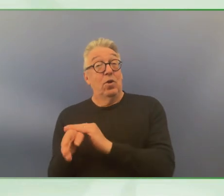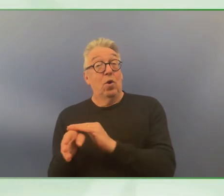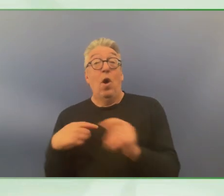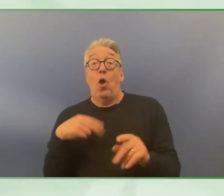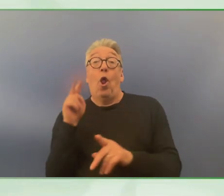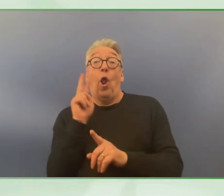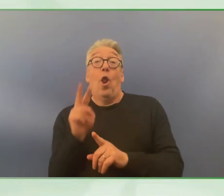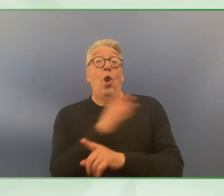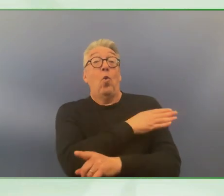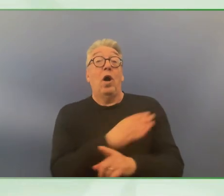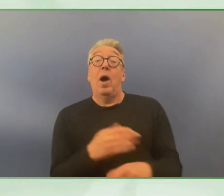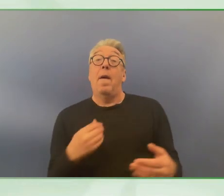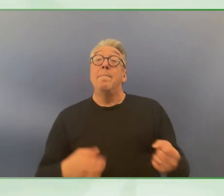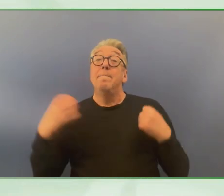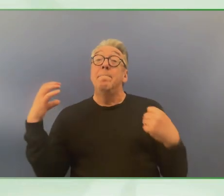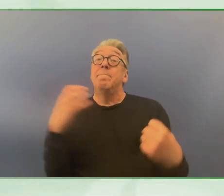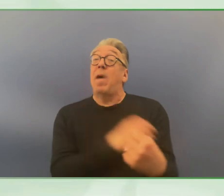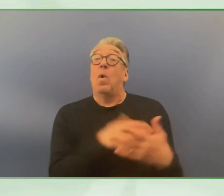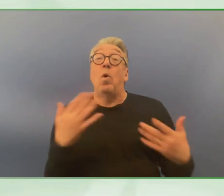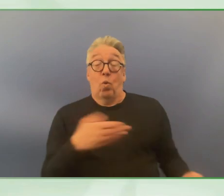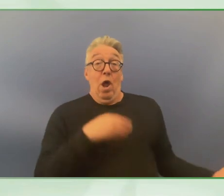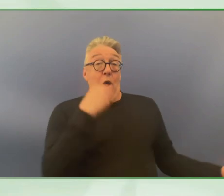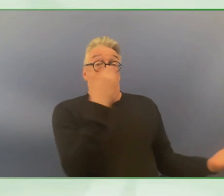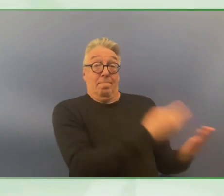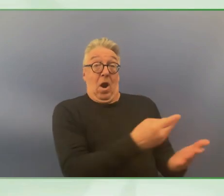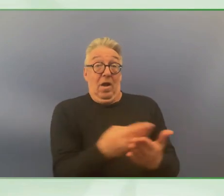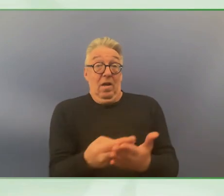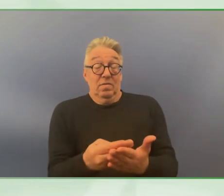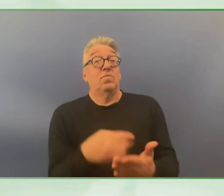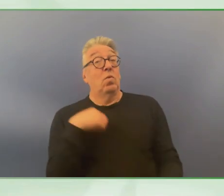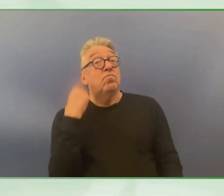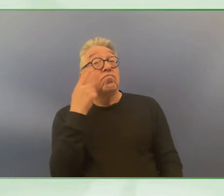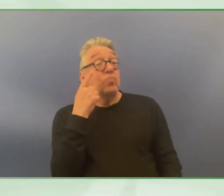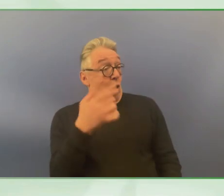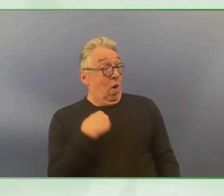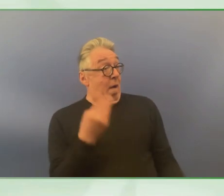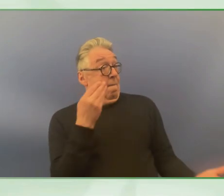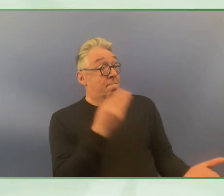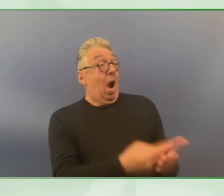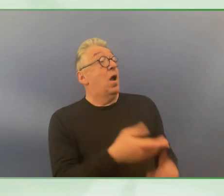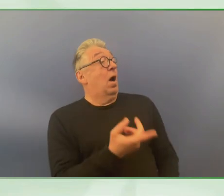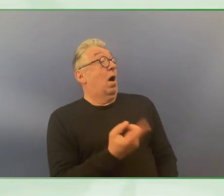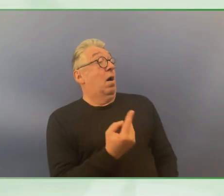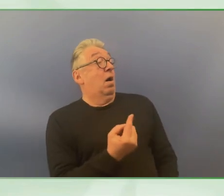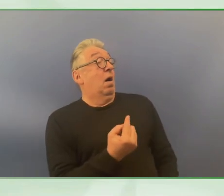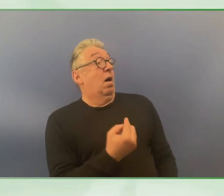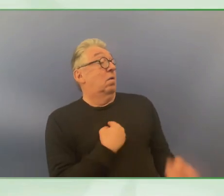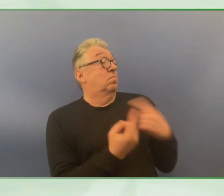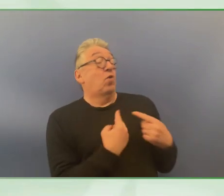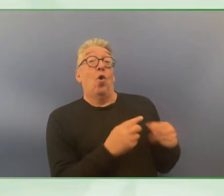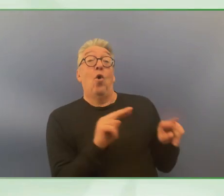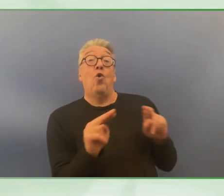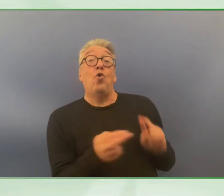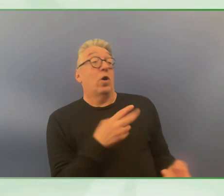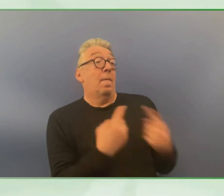and making sure that we, through procurement, are going in and renegotiating contracts, making sure that